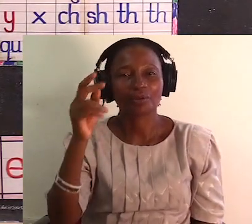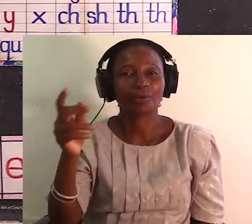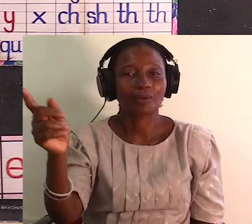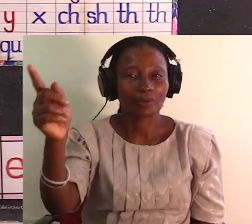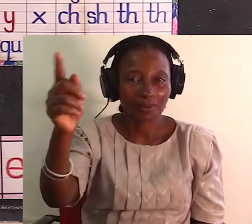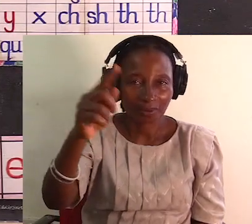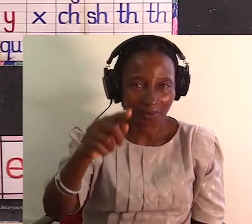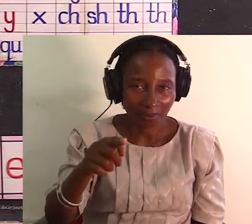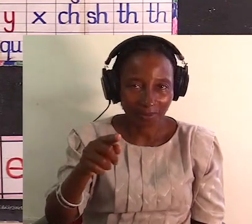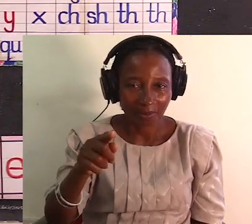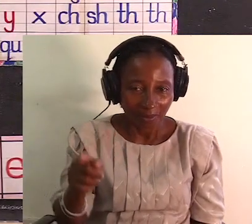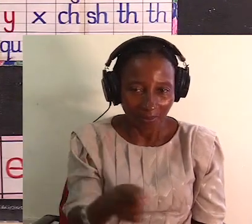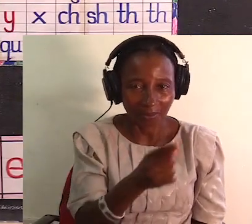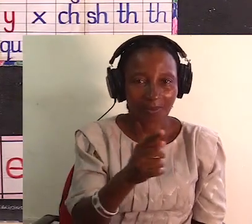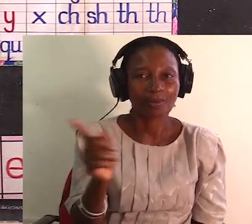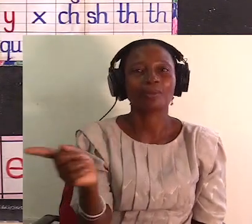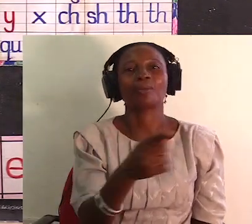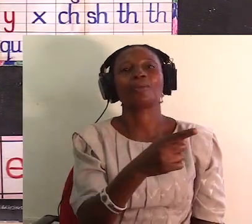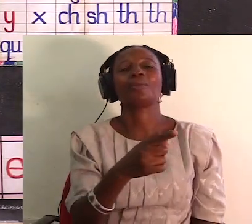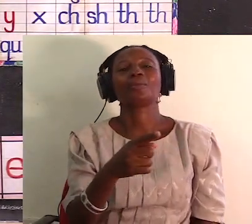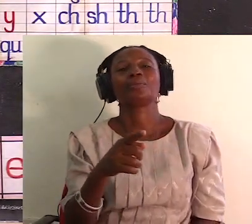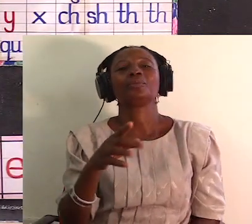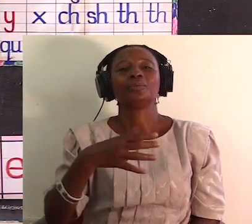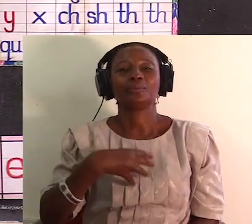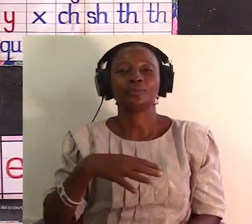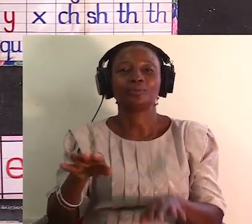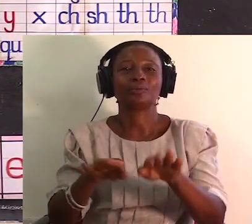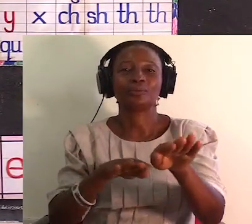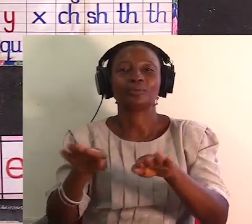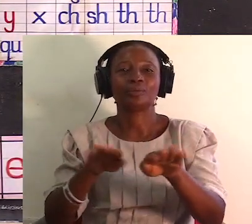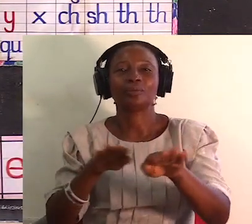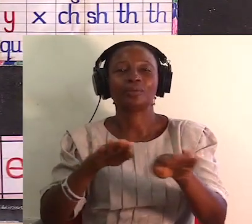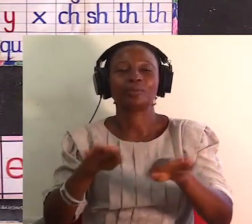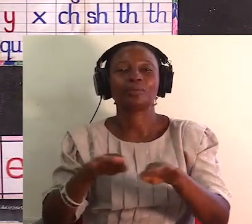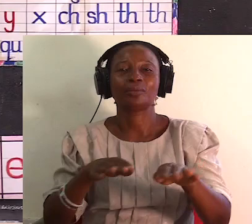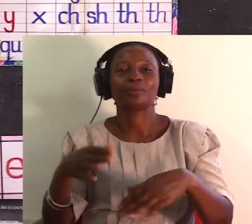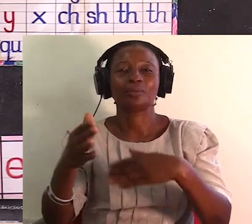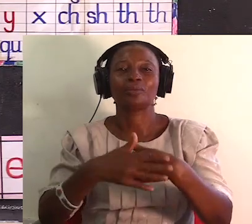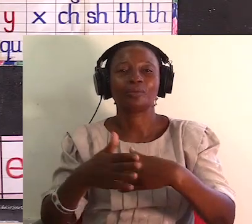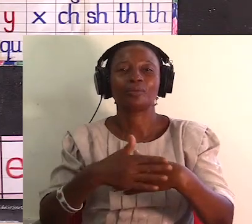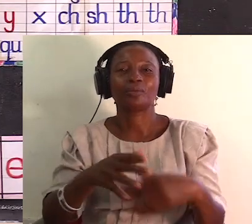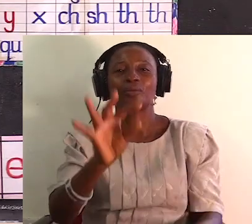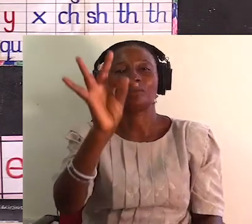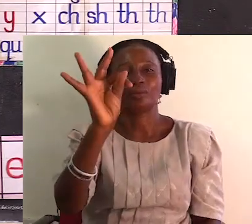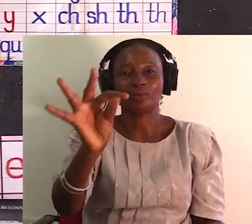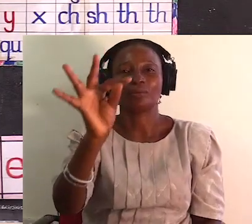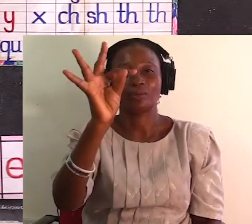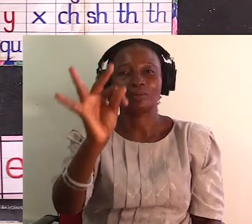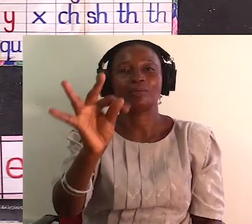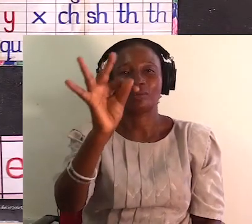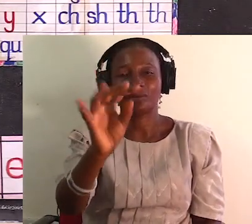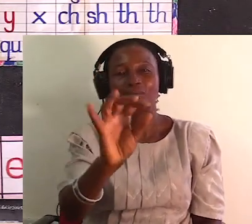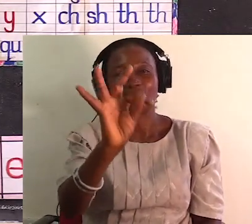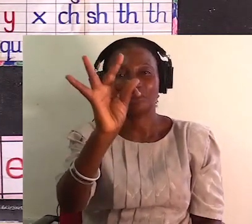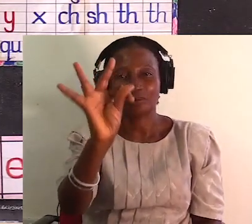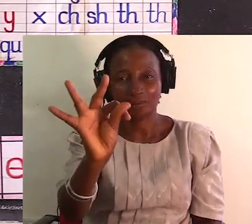So keep practicing how to form. If you can sound out and you cannot form those letters, you will still have a